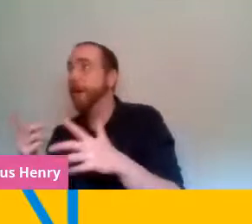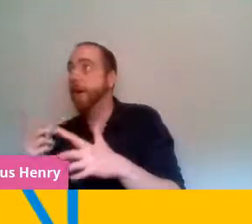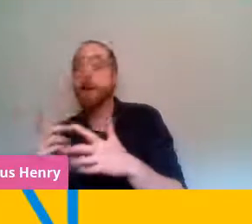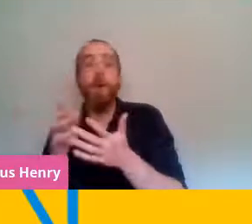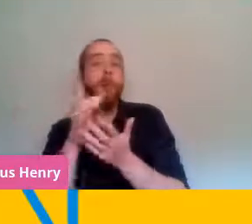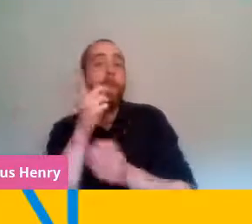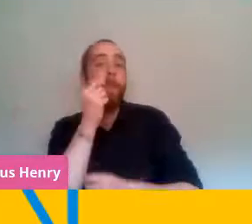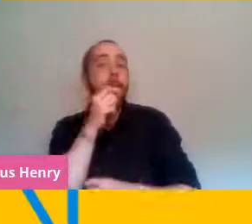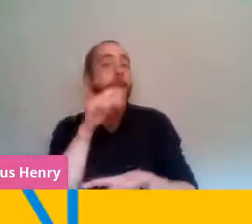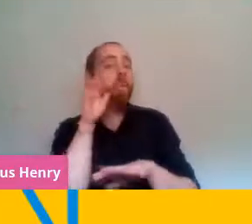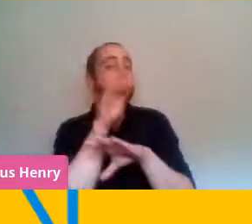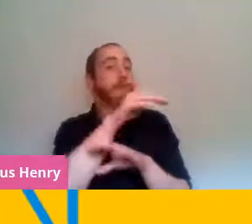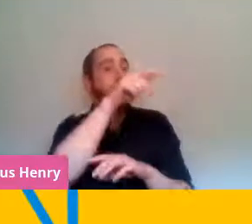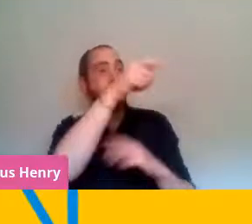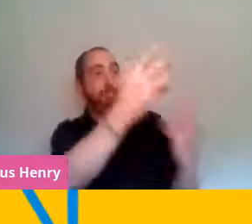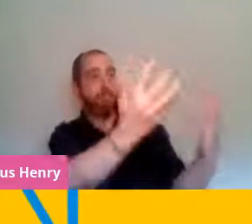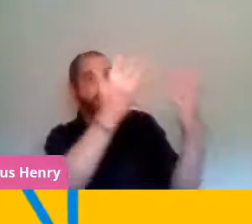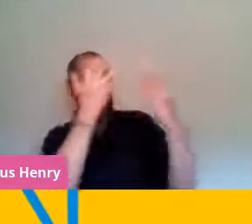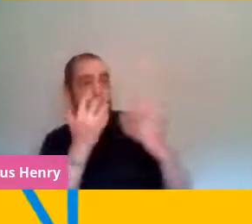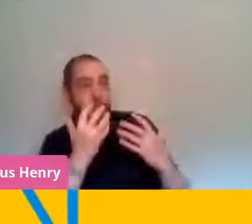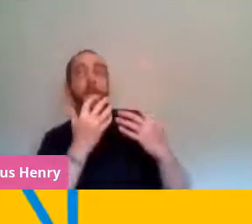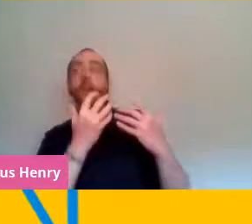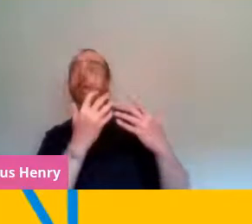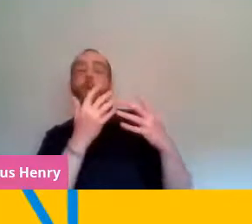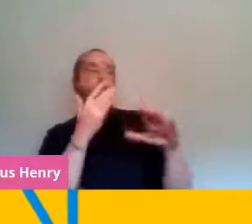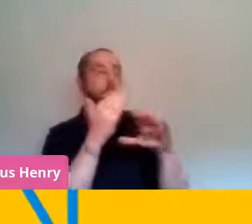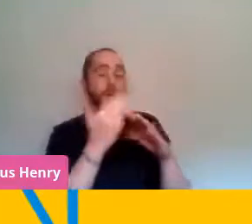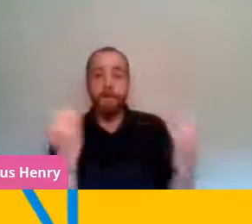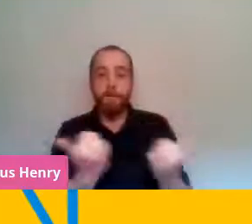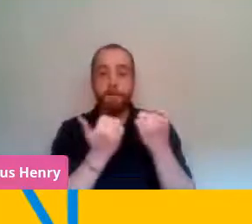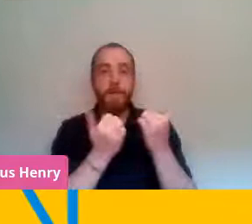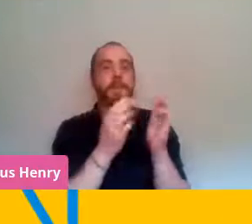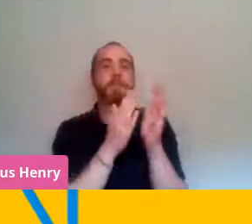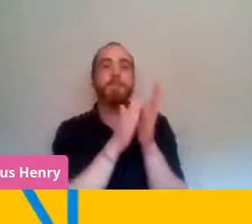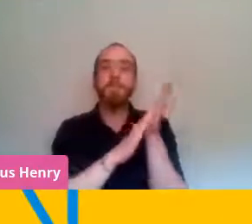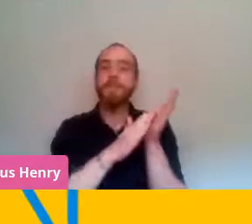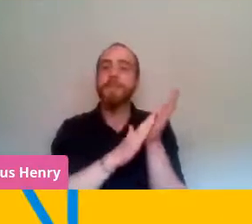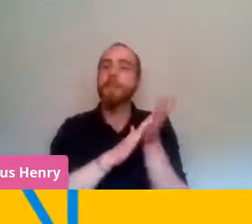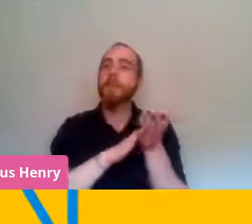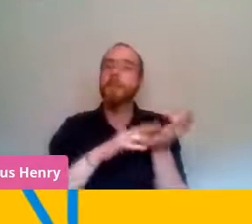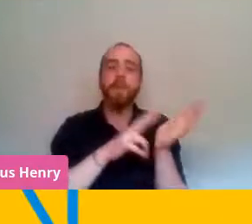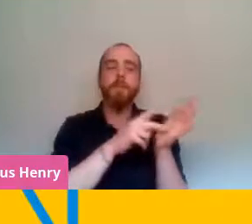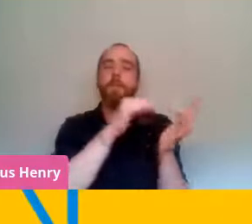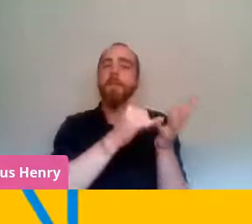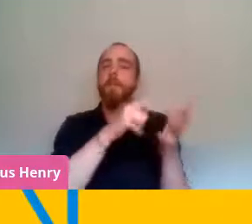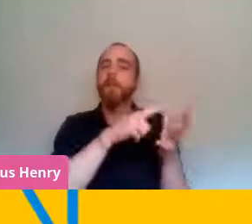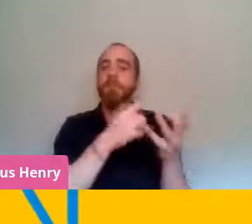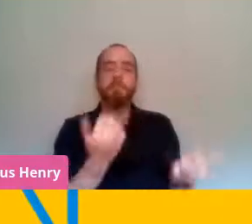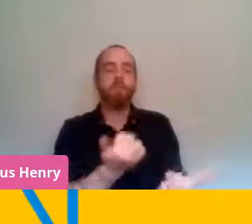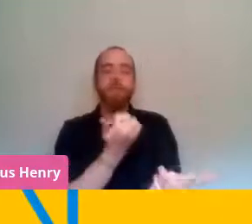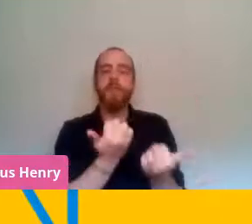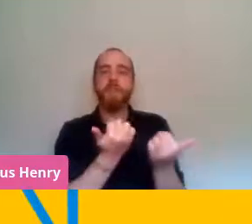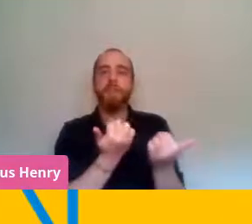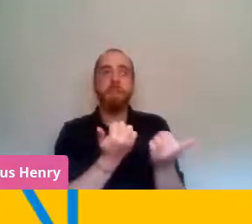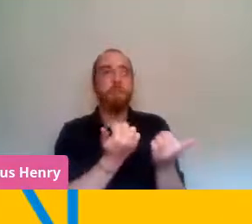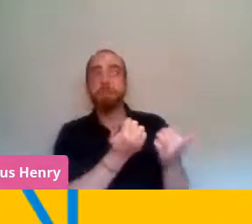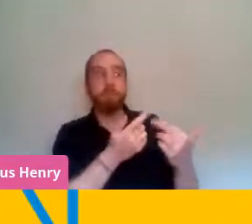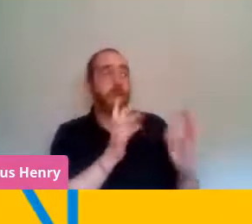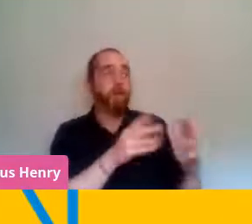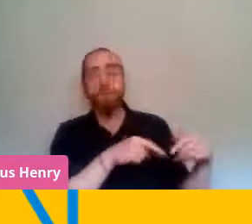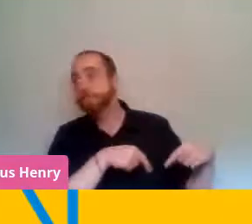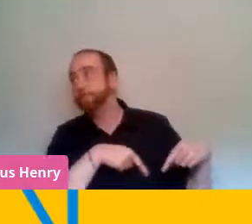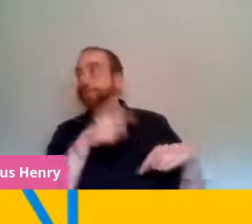employment, having to consider leaving the profession, and also the betrayal that you're a source of income